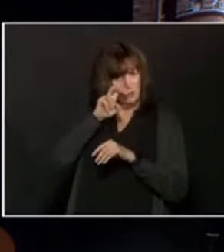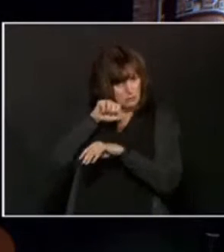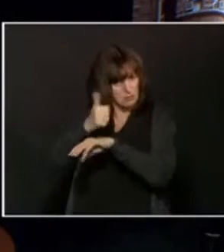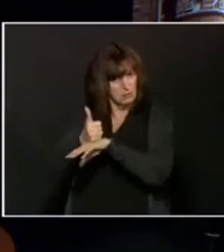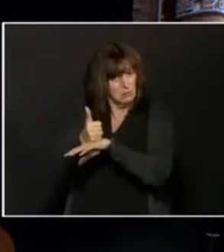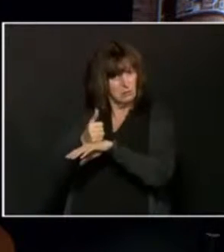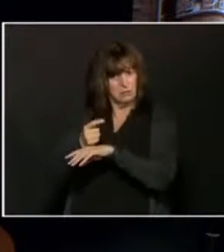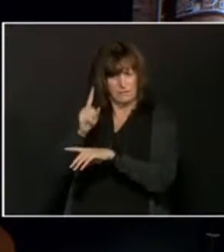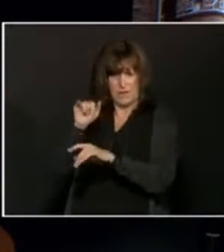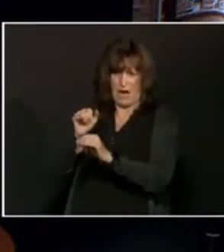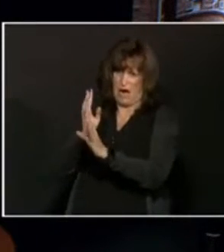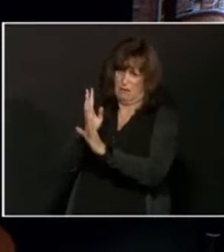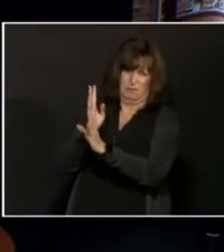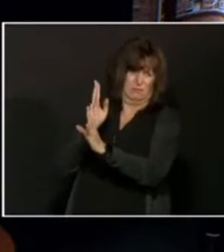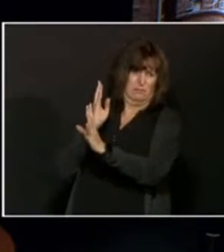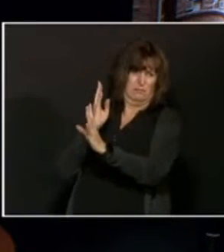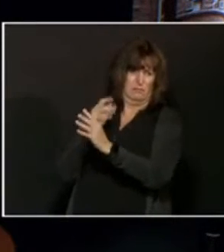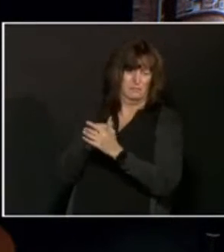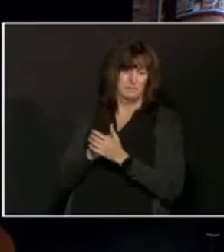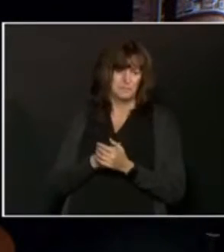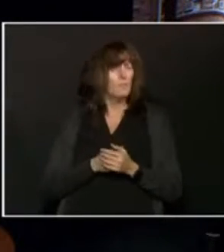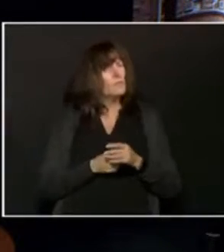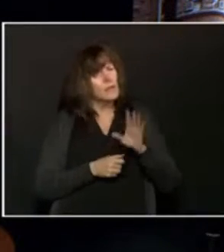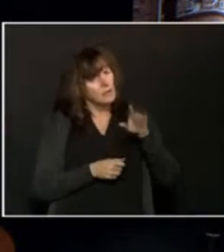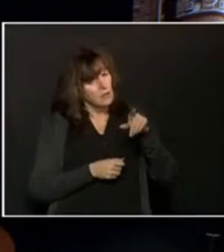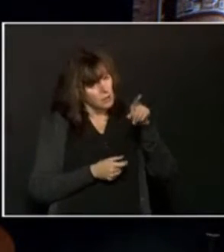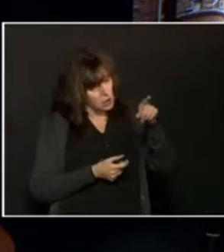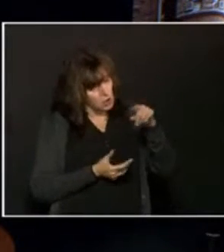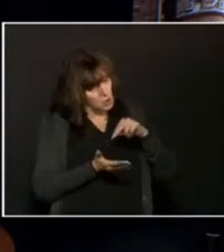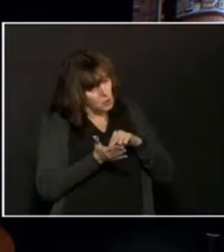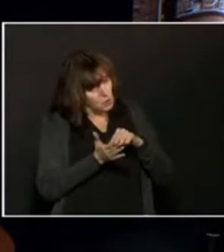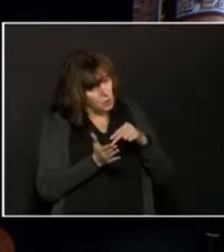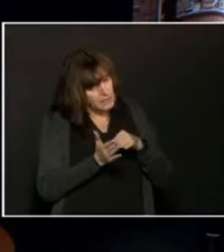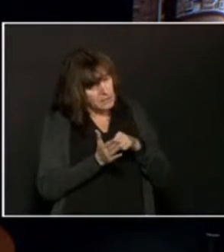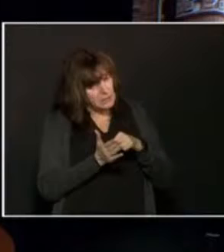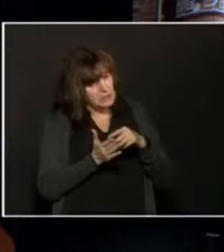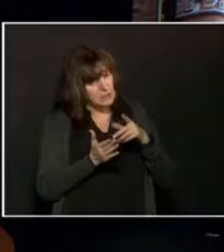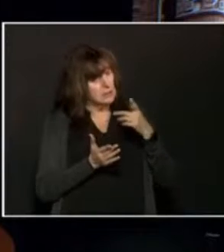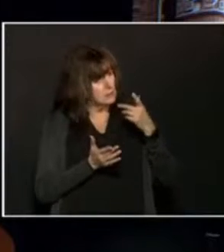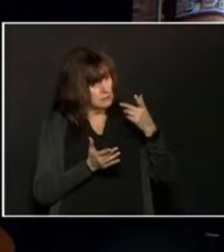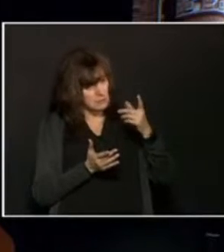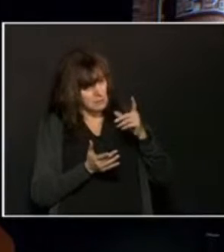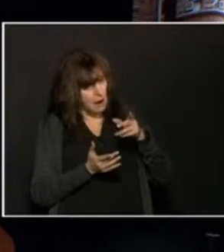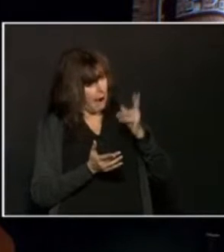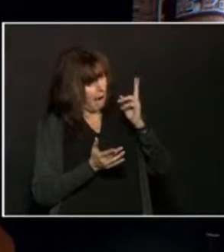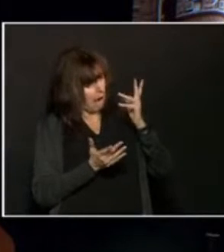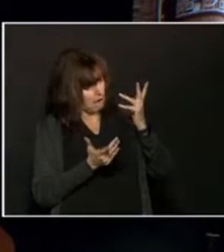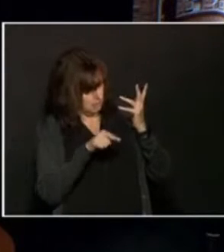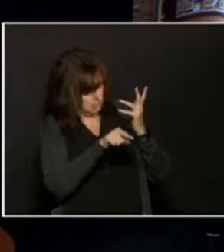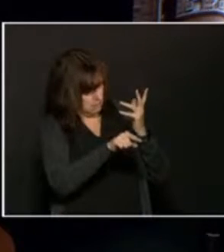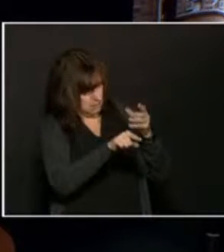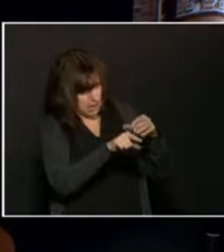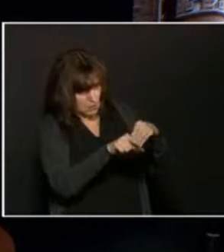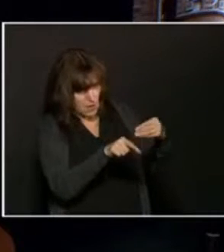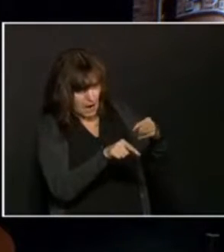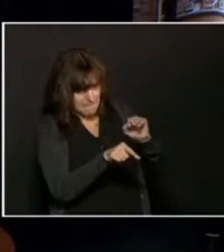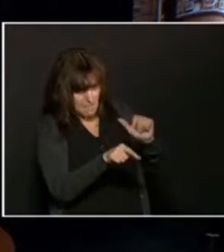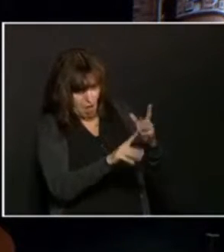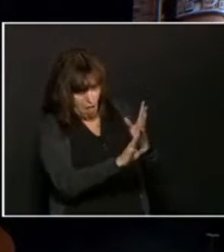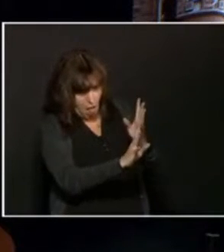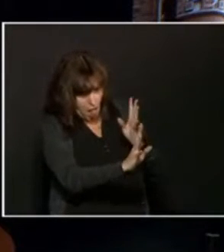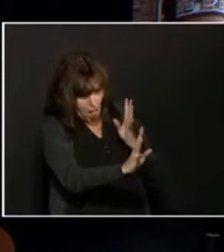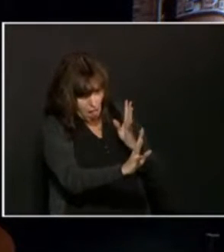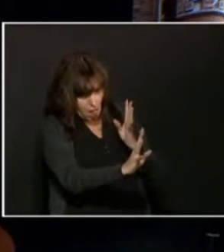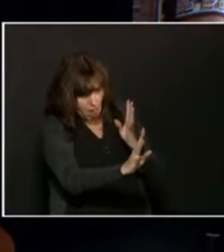So are you talking about lineups at malls? Is that what? Lineups at malls and as well at big box stores. I know there are obviously